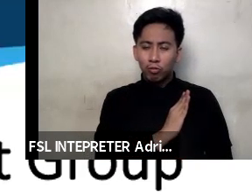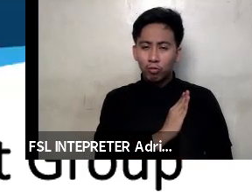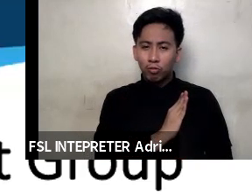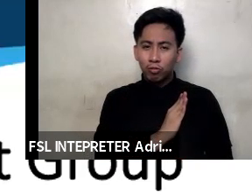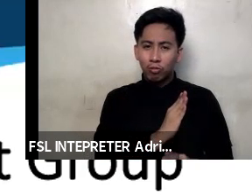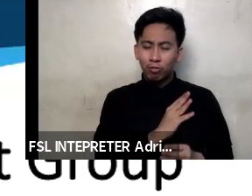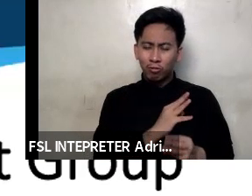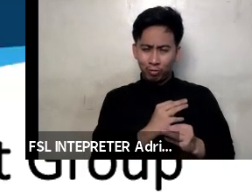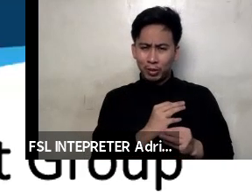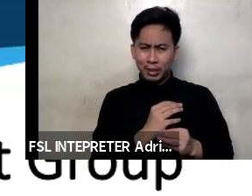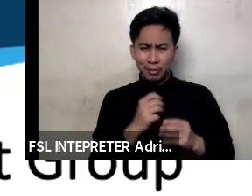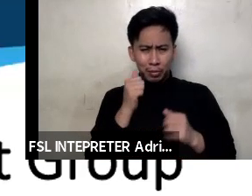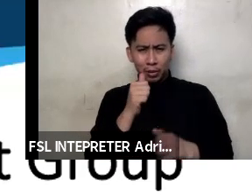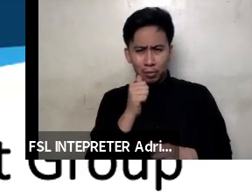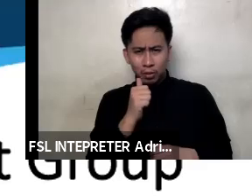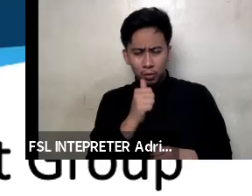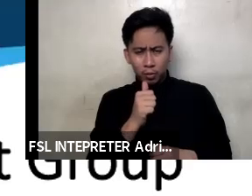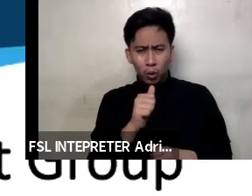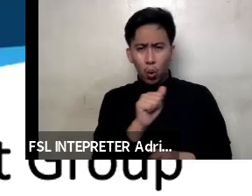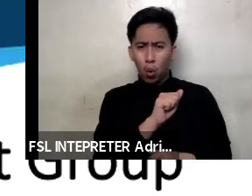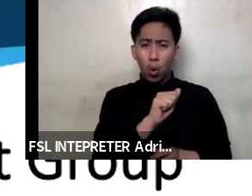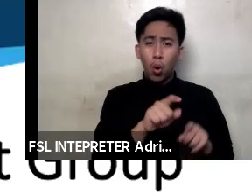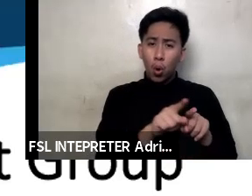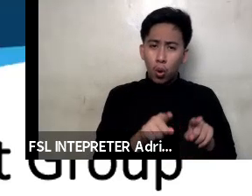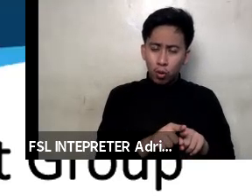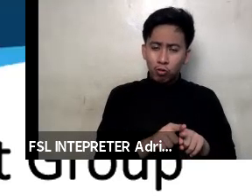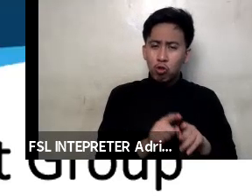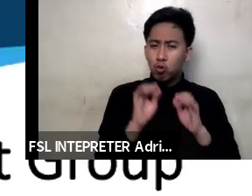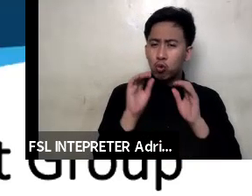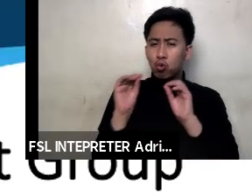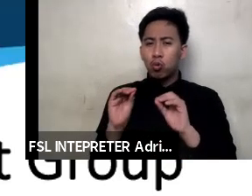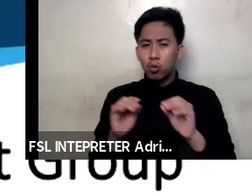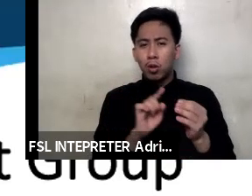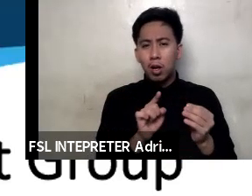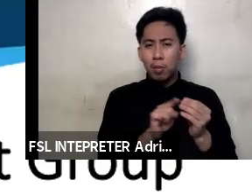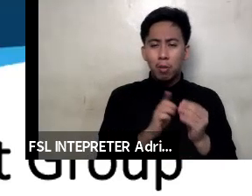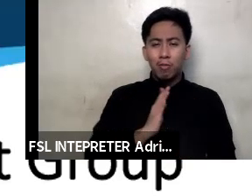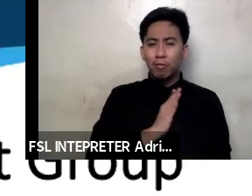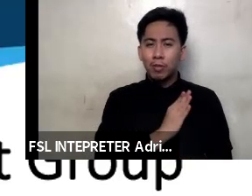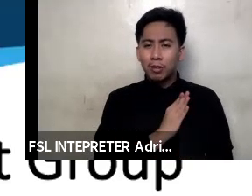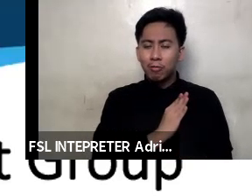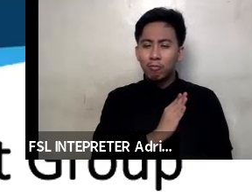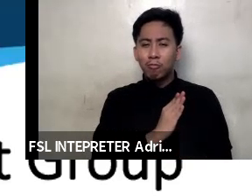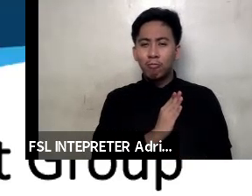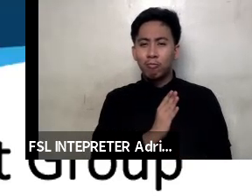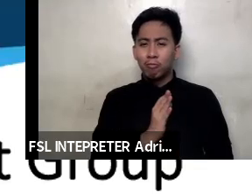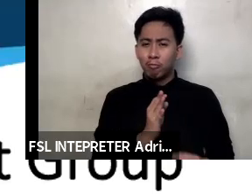to receive information on breastfeeding, but also discuss their concern. Also, the husband and